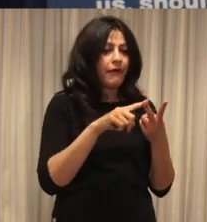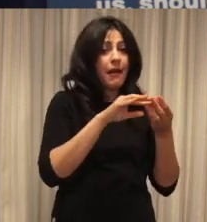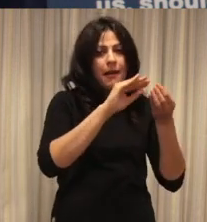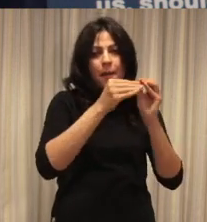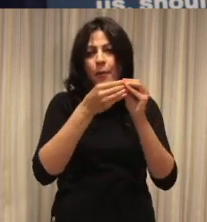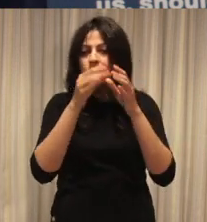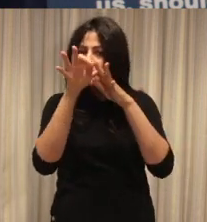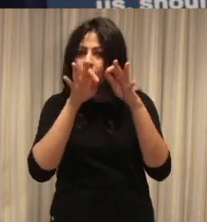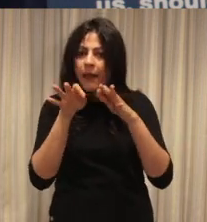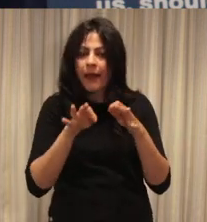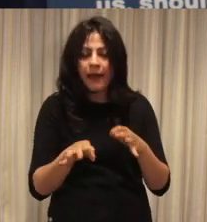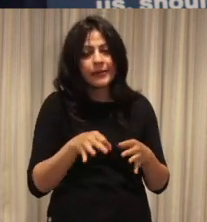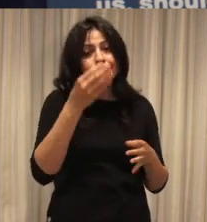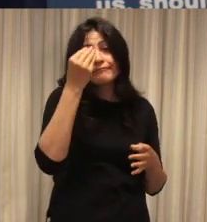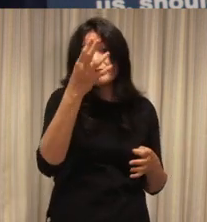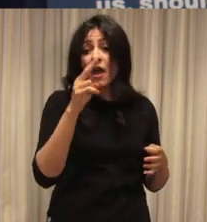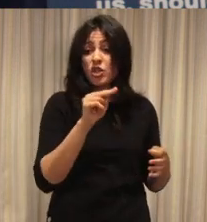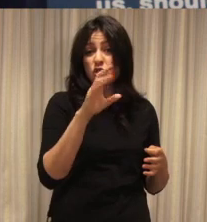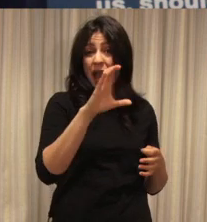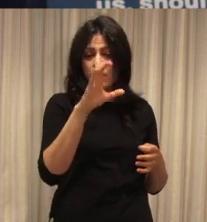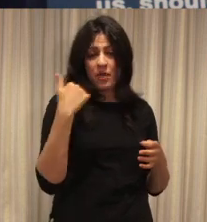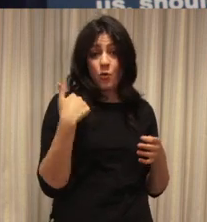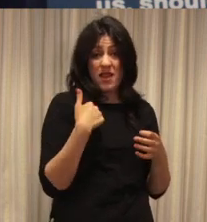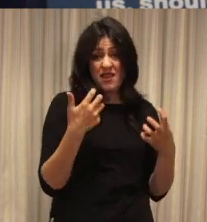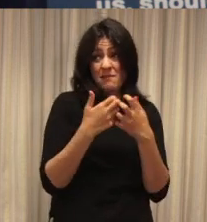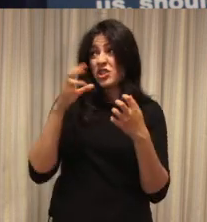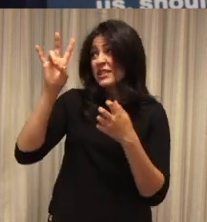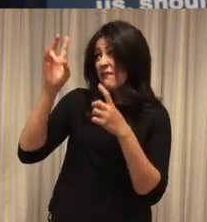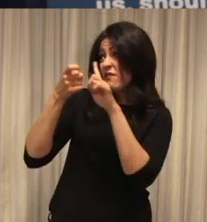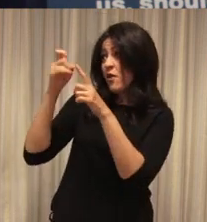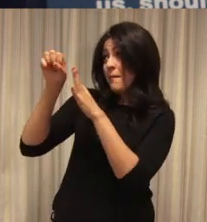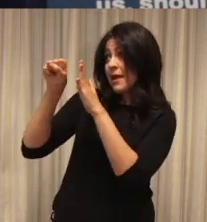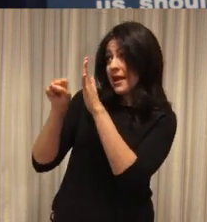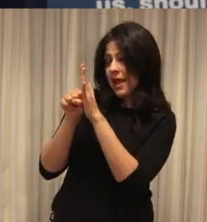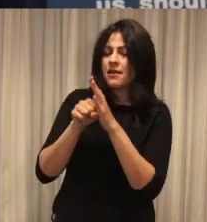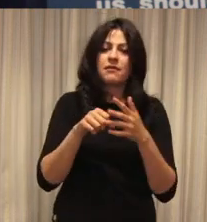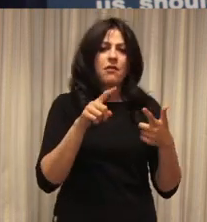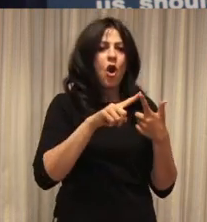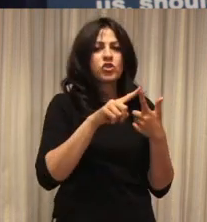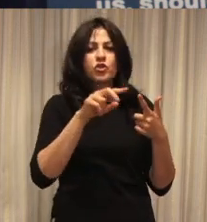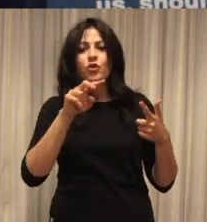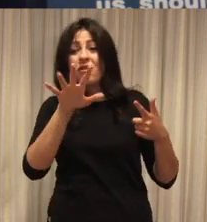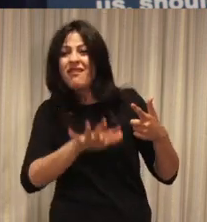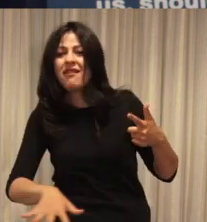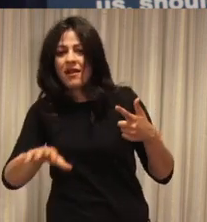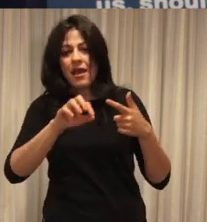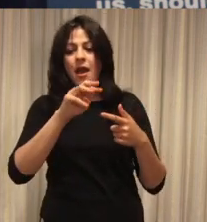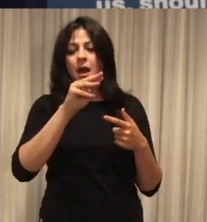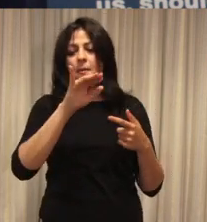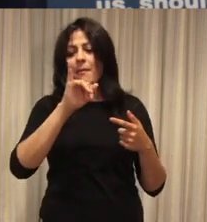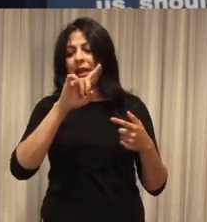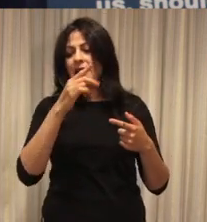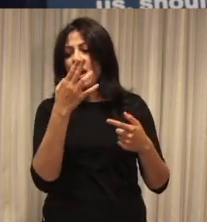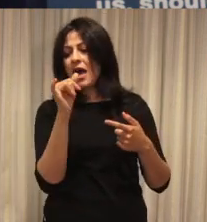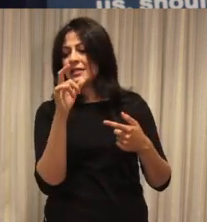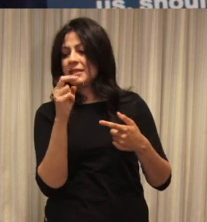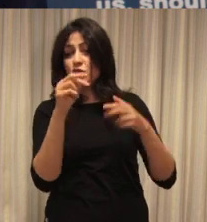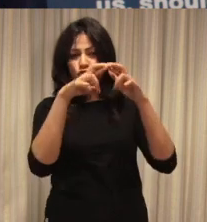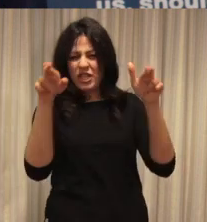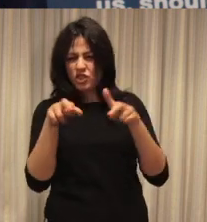where Ulster County is at and the Mid-Hudson region, I get that this is, it feels like I'm back